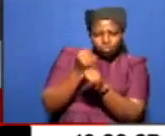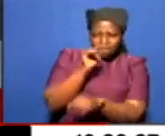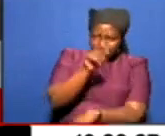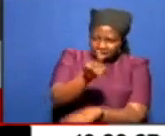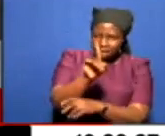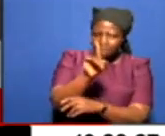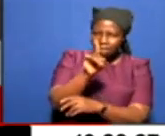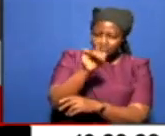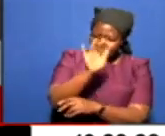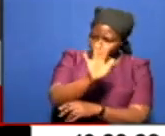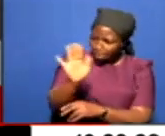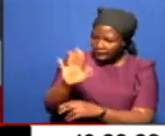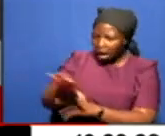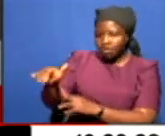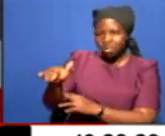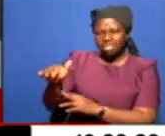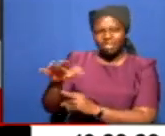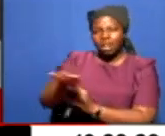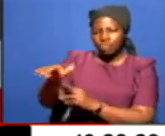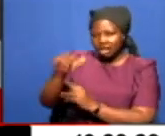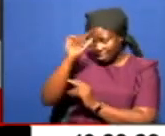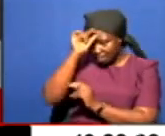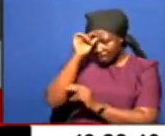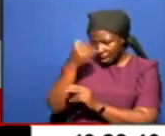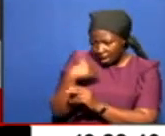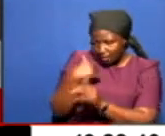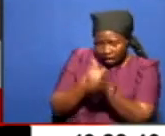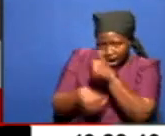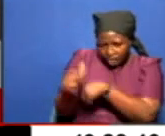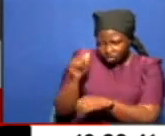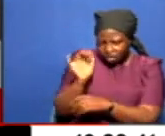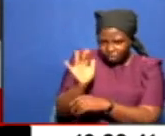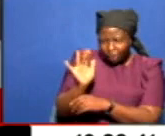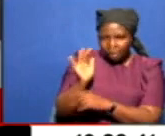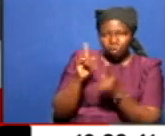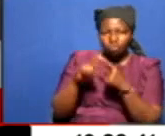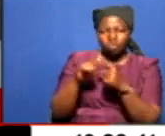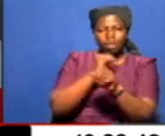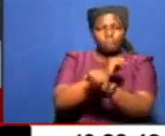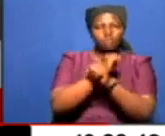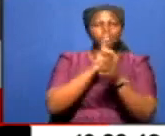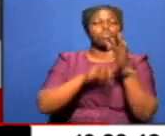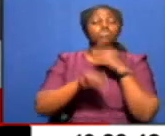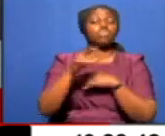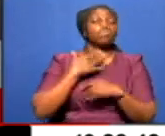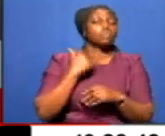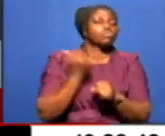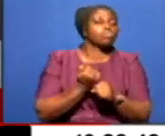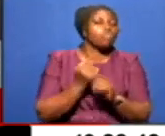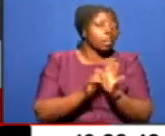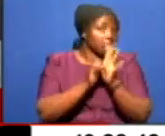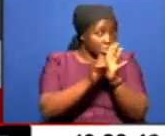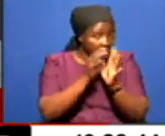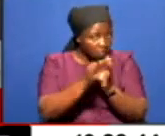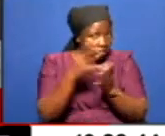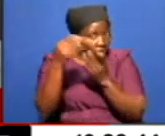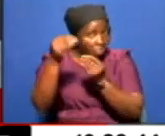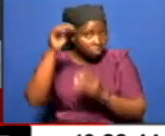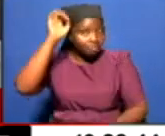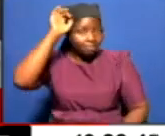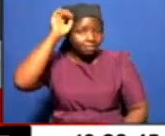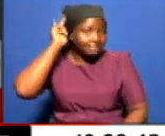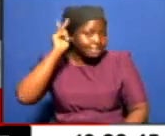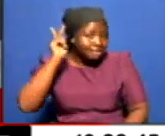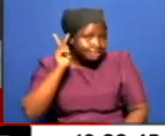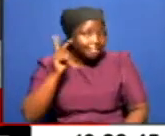has the county government put in place a mechanism to safeguard what you want to do? So that, for instance, if you go to Kisii and there is a lot of